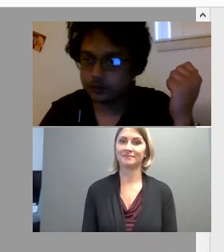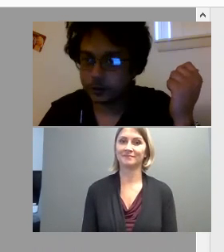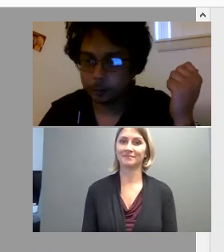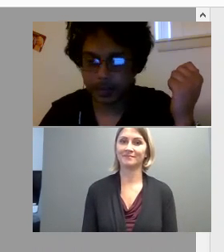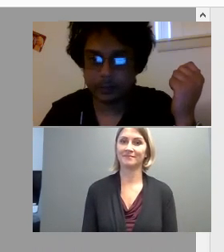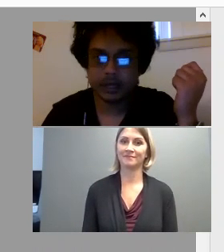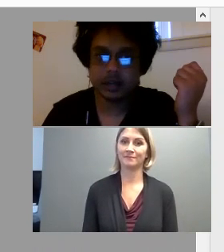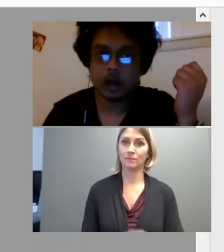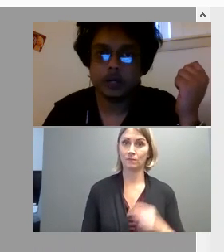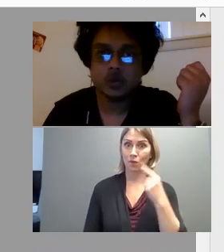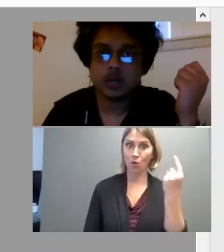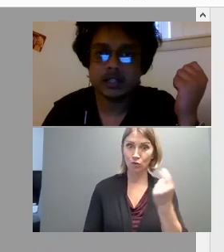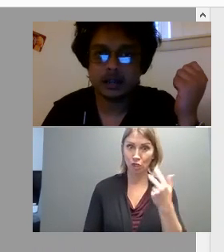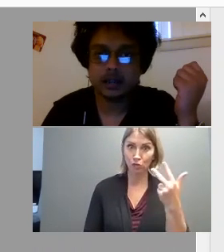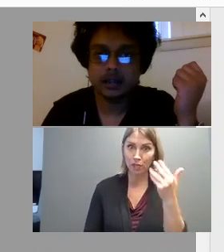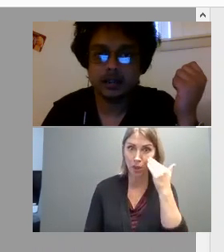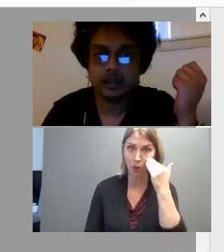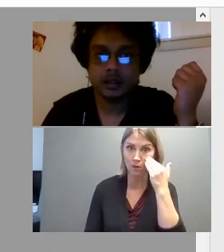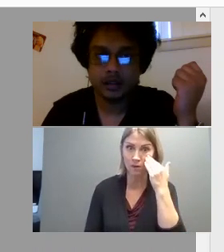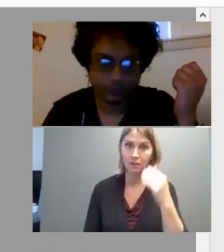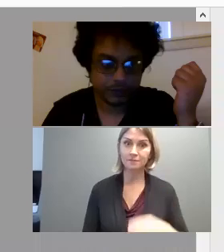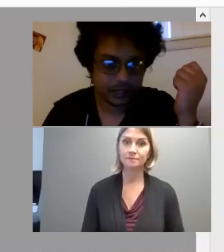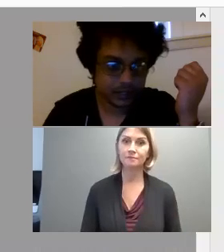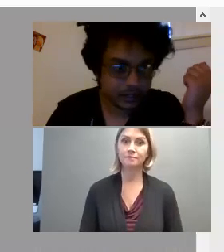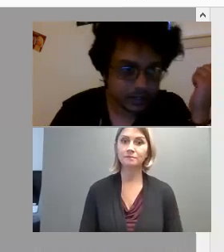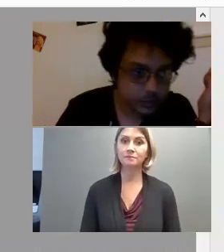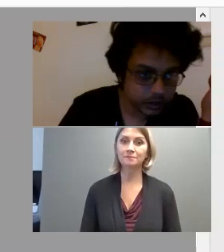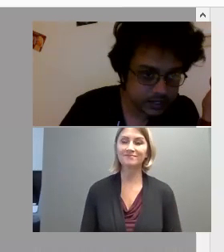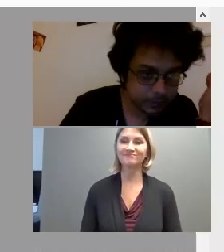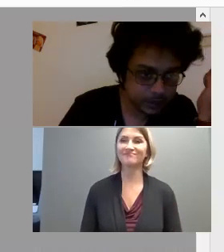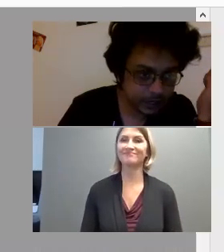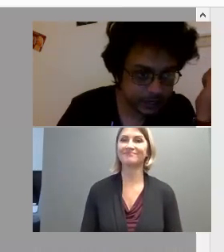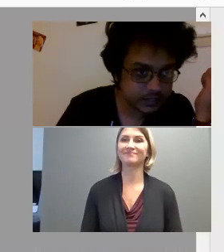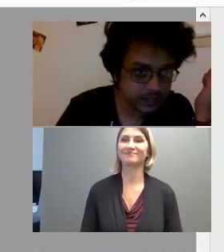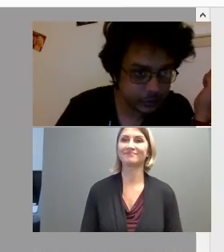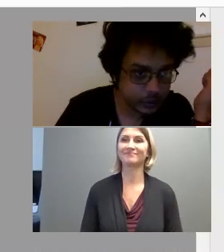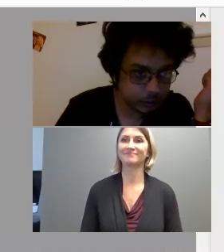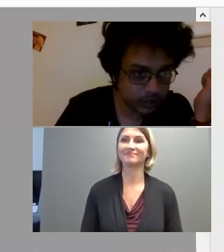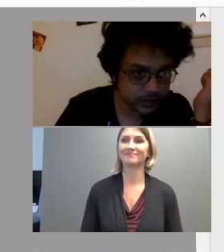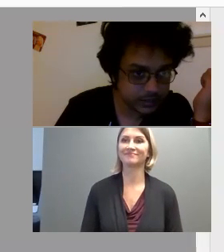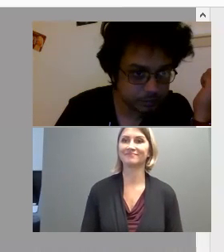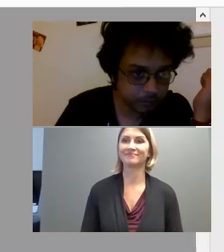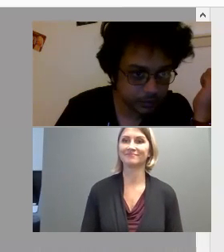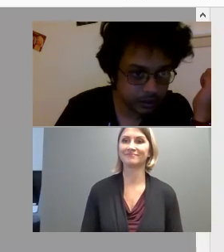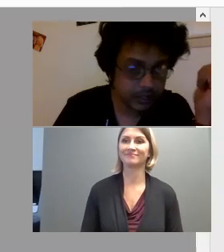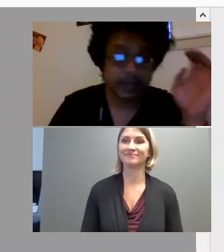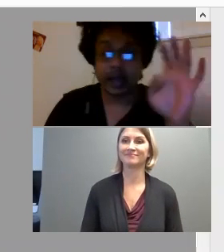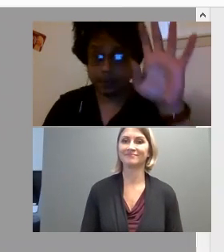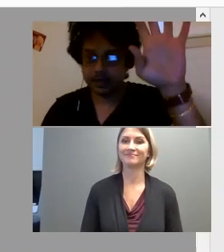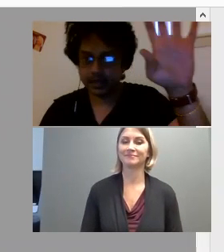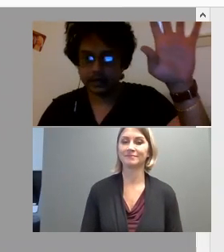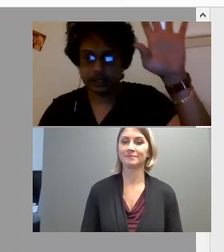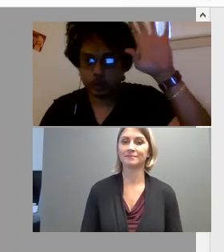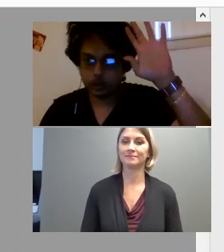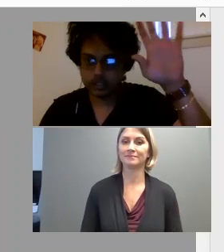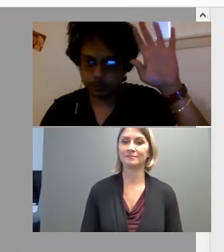Only three of you? I mean, how many students are there? Well, there are 39 students. I mean, I need to see more answers.